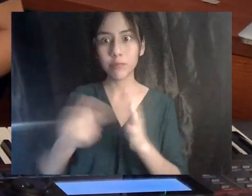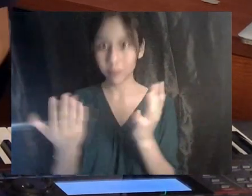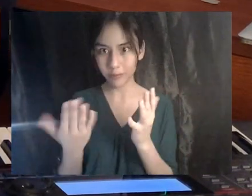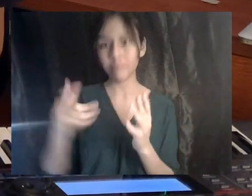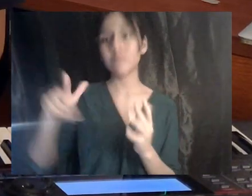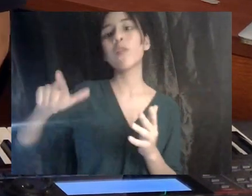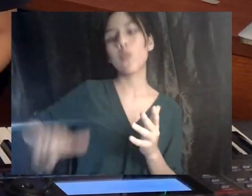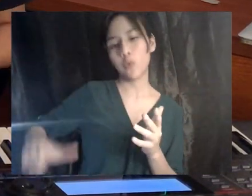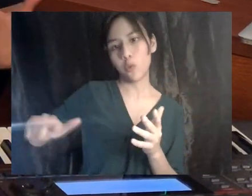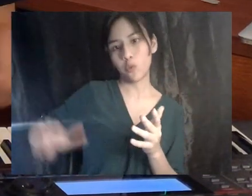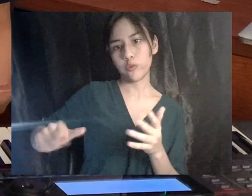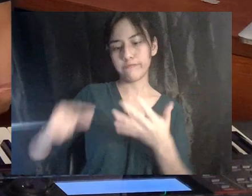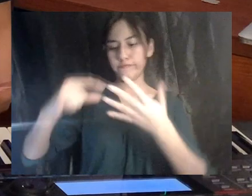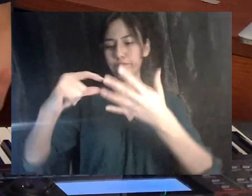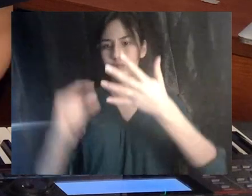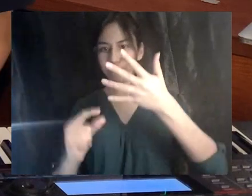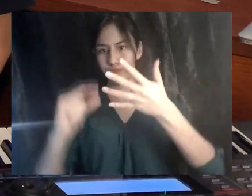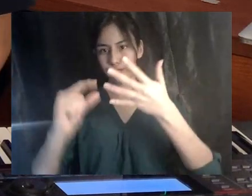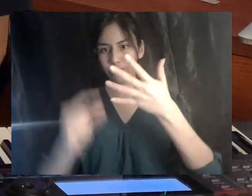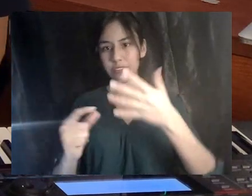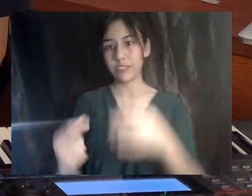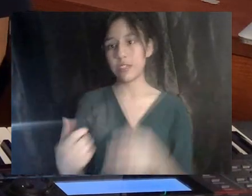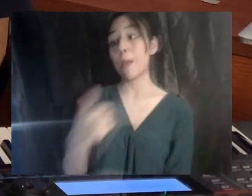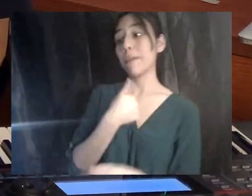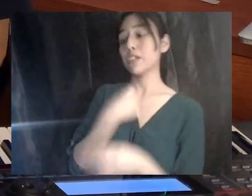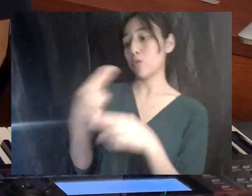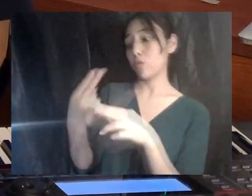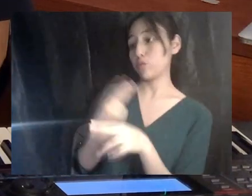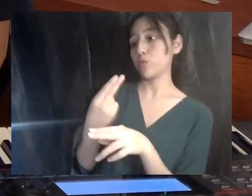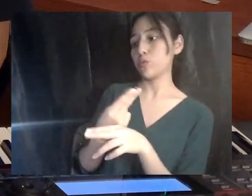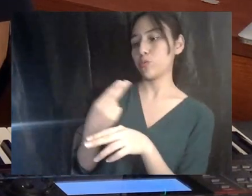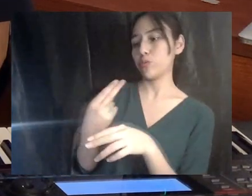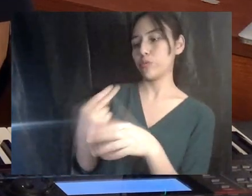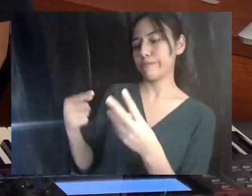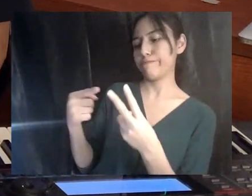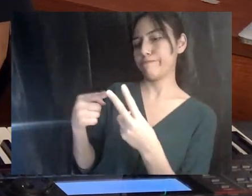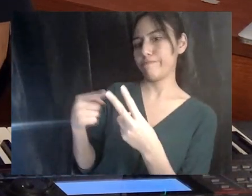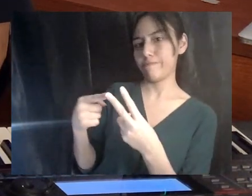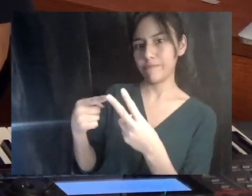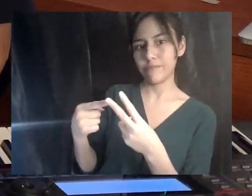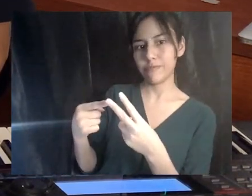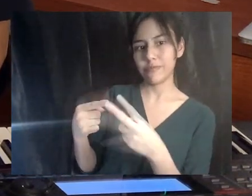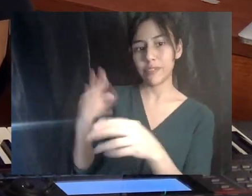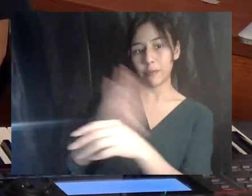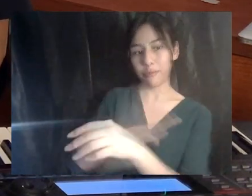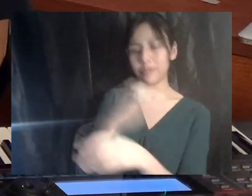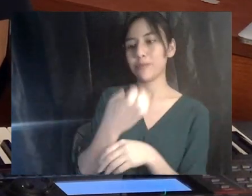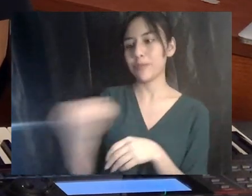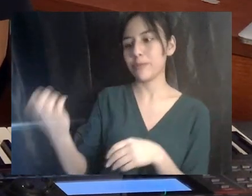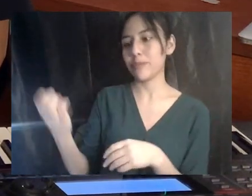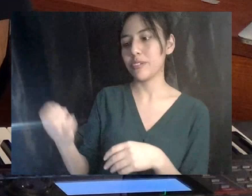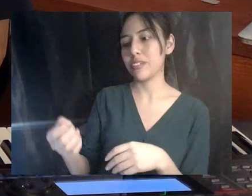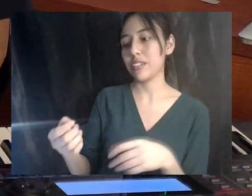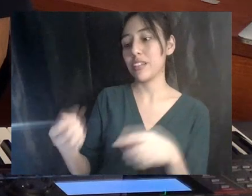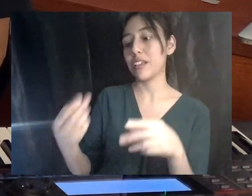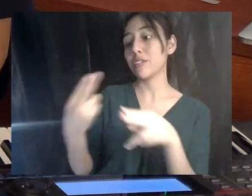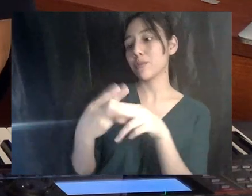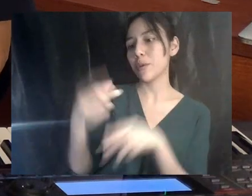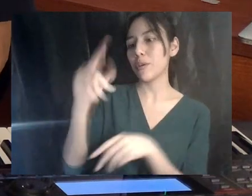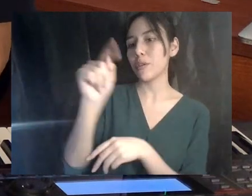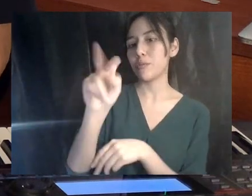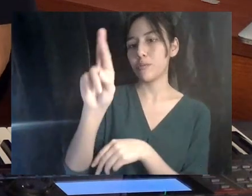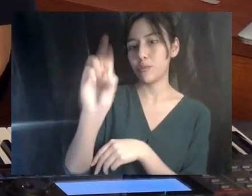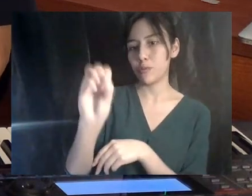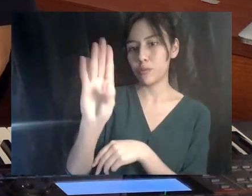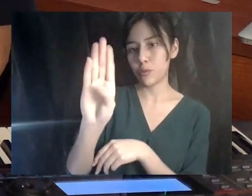bass clef means low. I play an instrument that plays off of the bass clef. It's called a trombone.